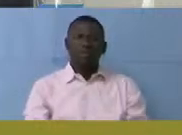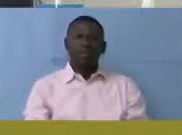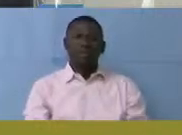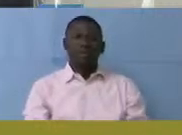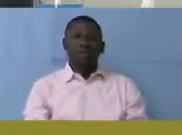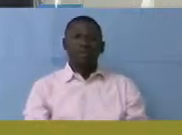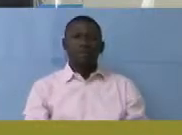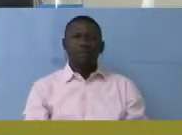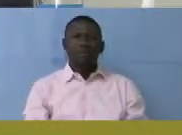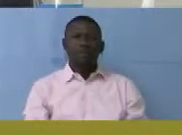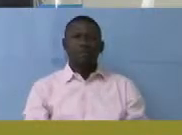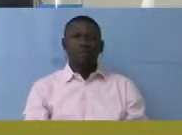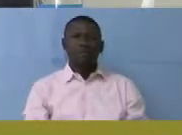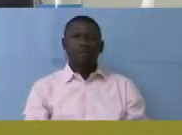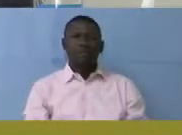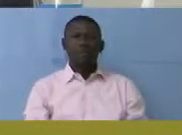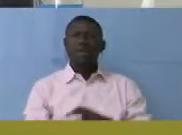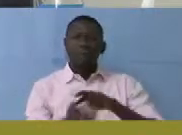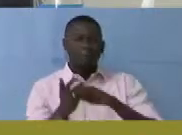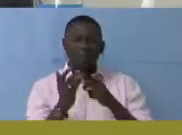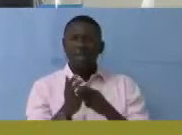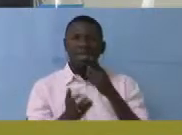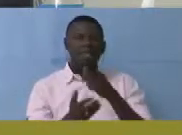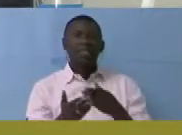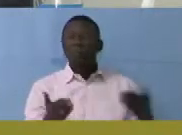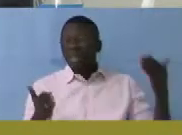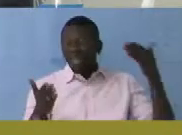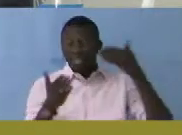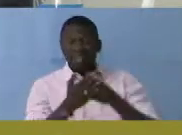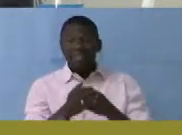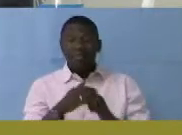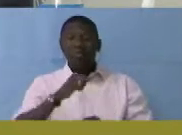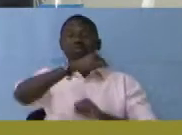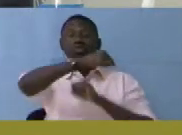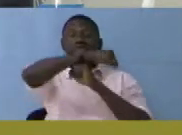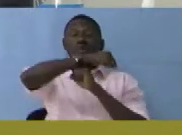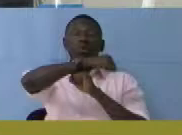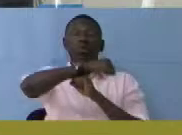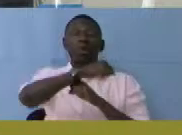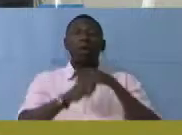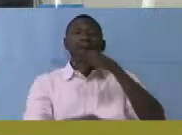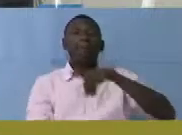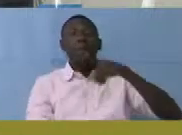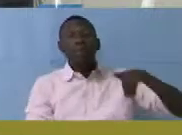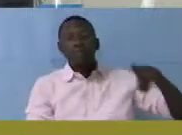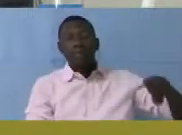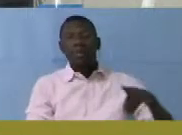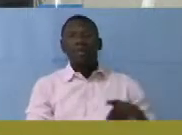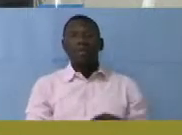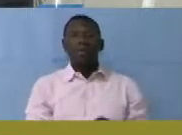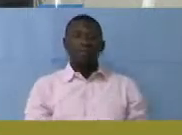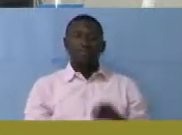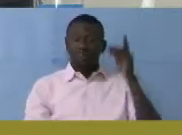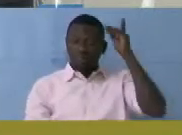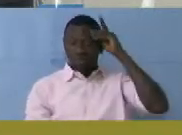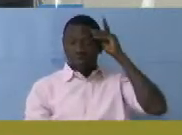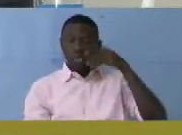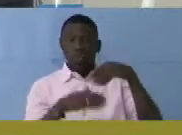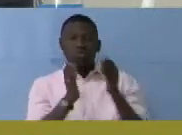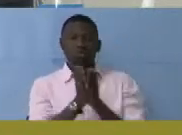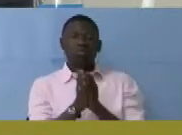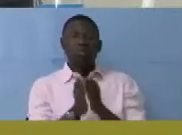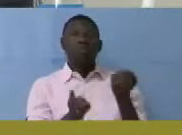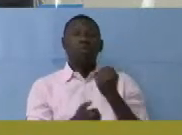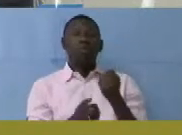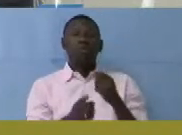That I'm still supporting the PPP. Iko halimbi intendo PPP le fasakan. Yeah, because a newspaper was brought from Banjul. That you